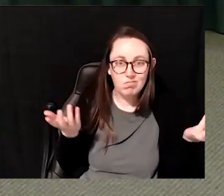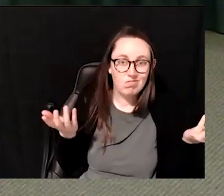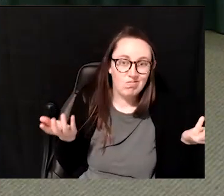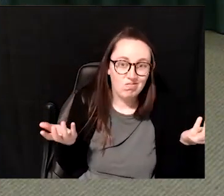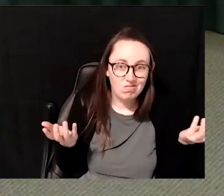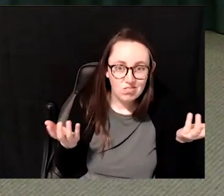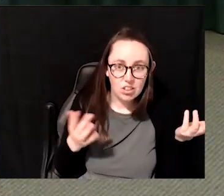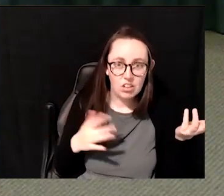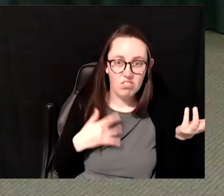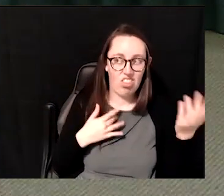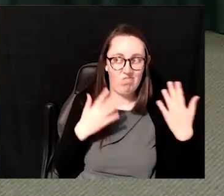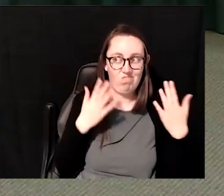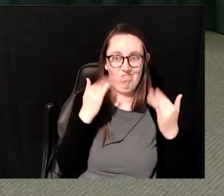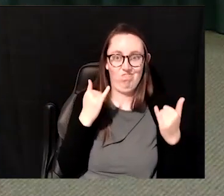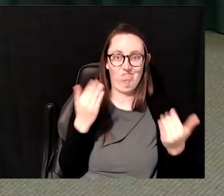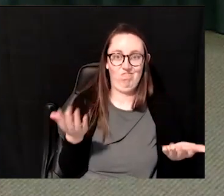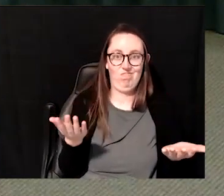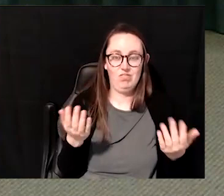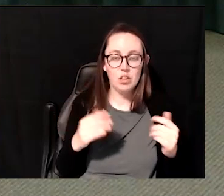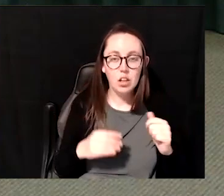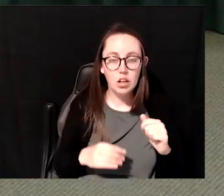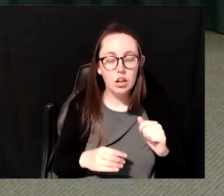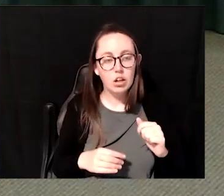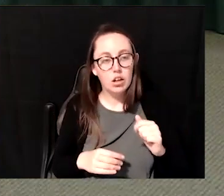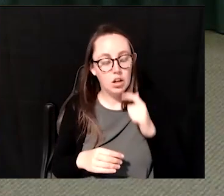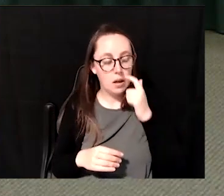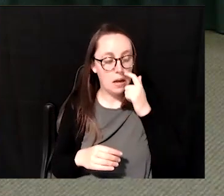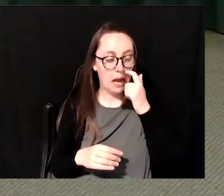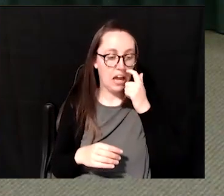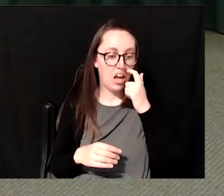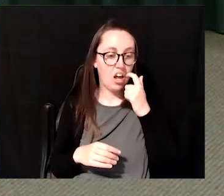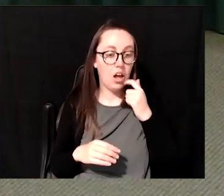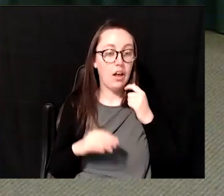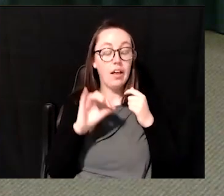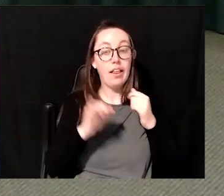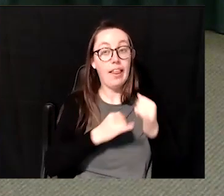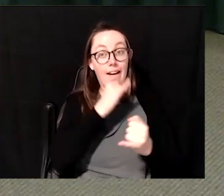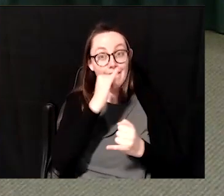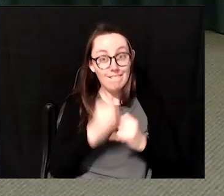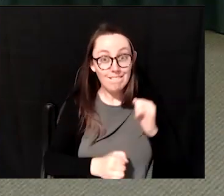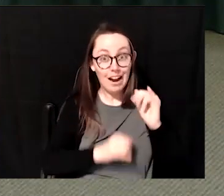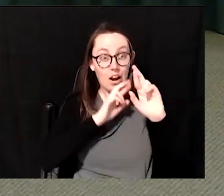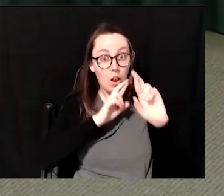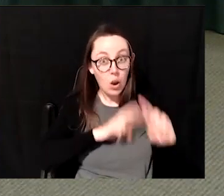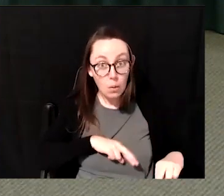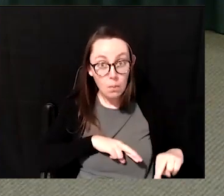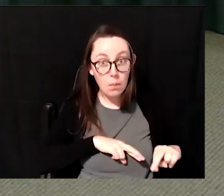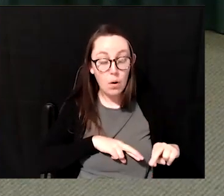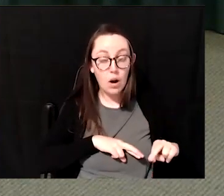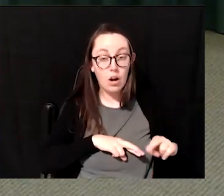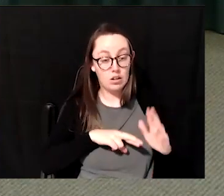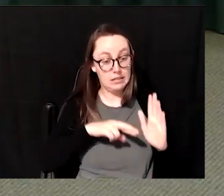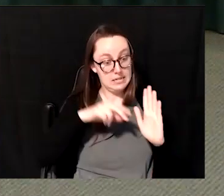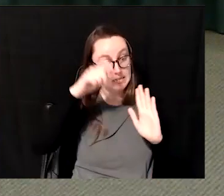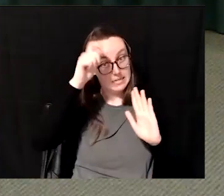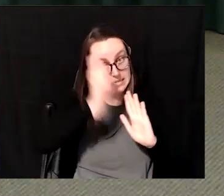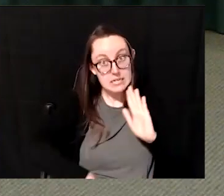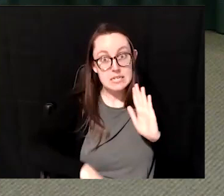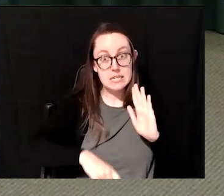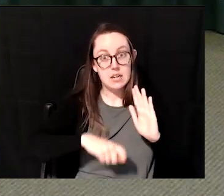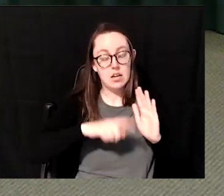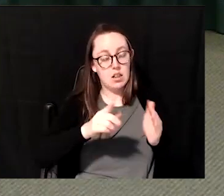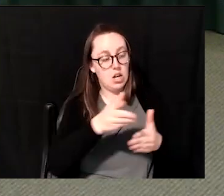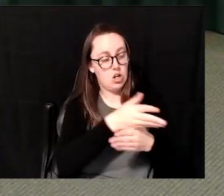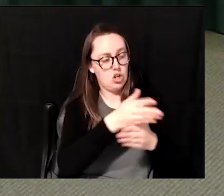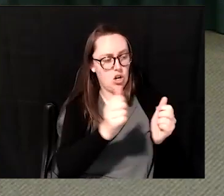that the two writers of the final report didn't share it with the rest of the committee and I don't